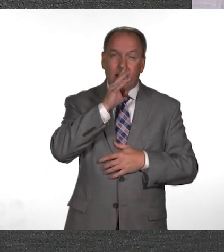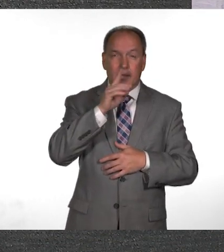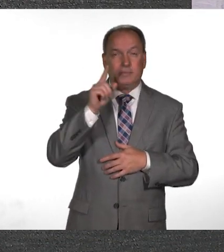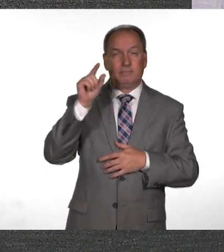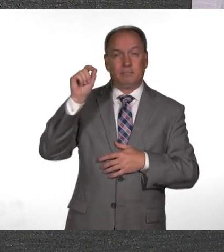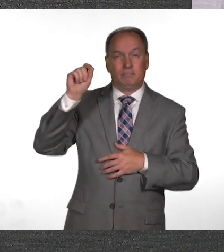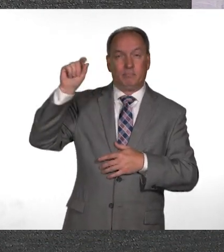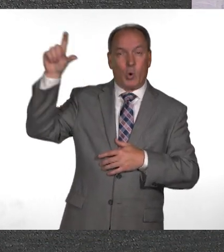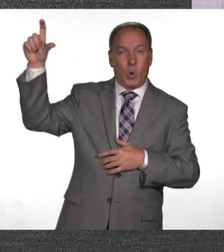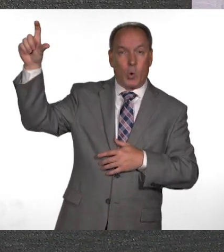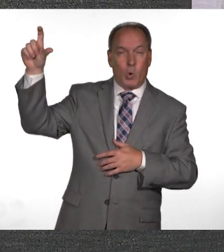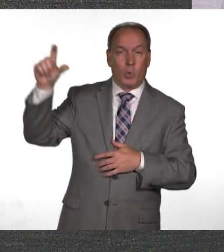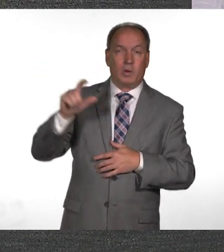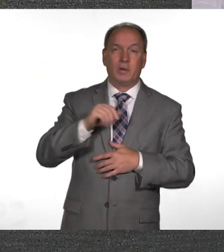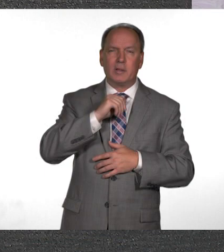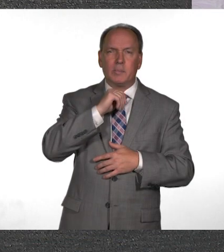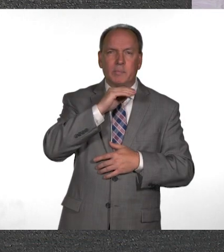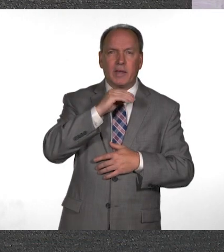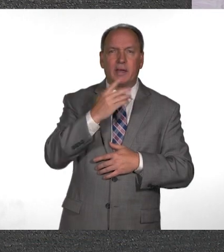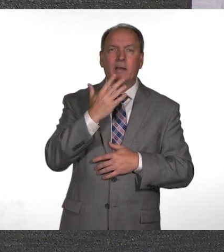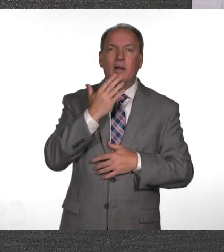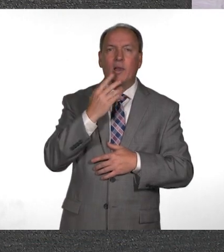who's talking, and Piggies are pink.